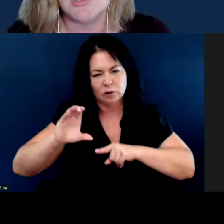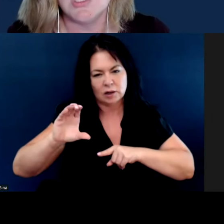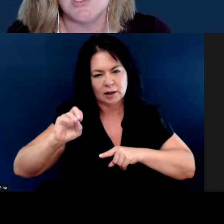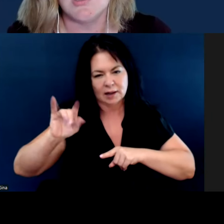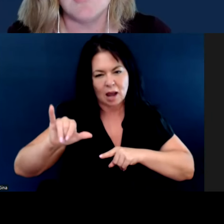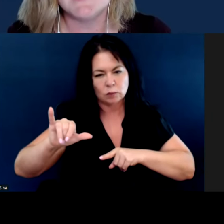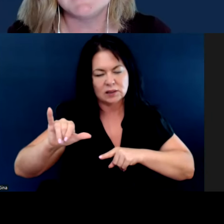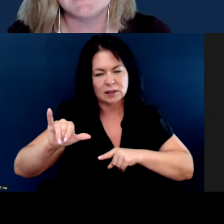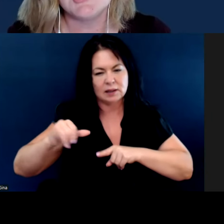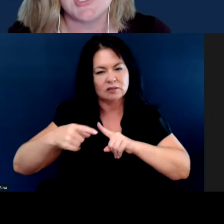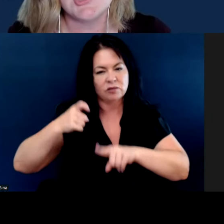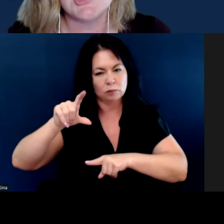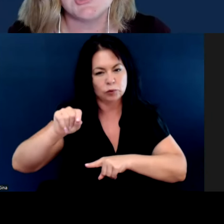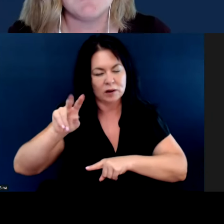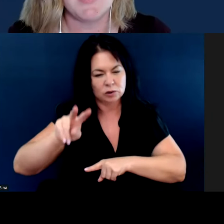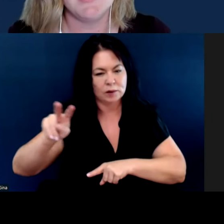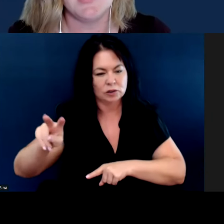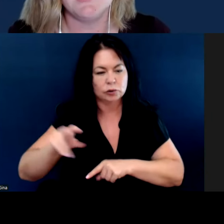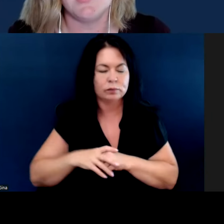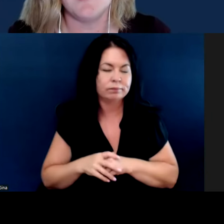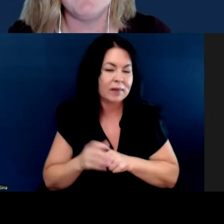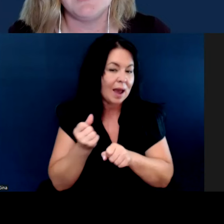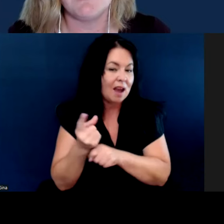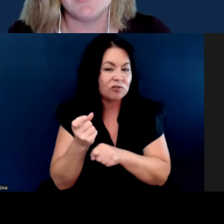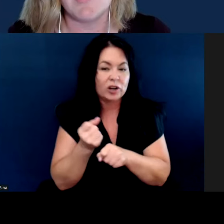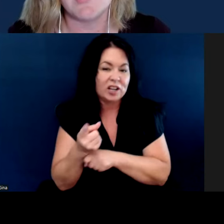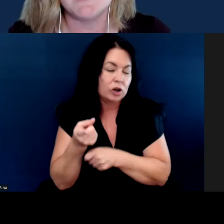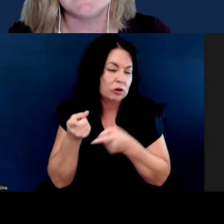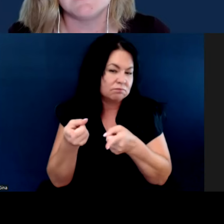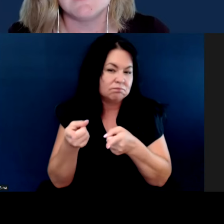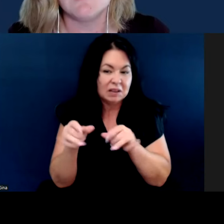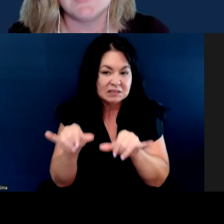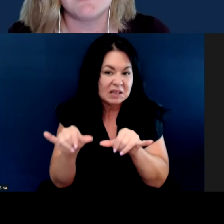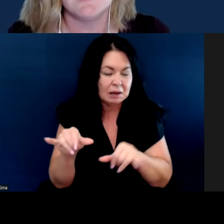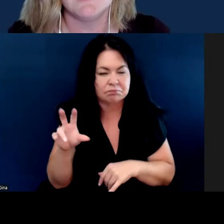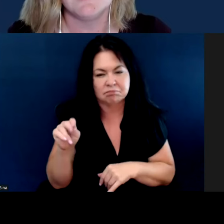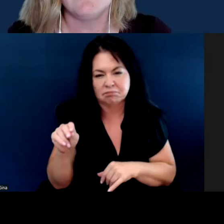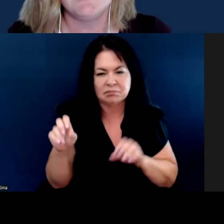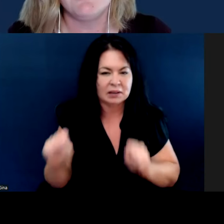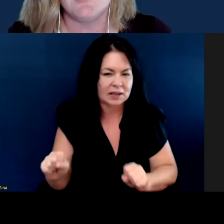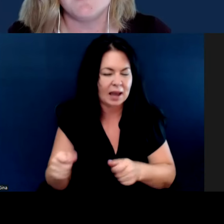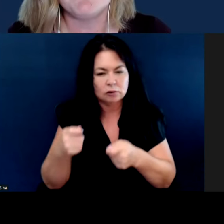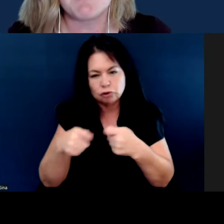2022. This can change each year depending on the requirements with